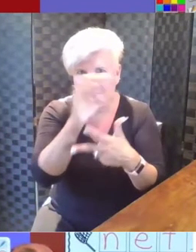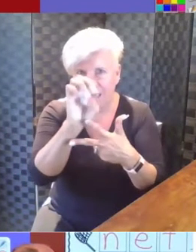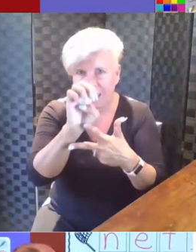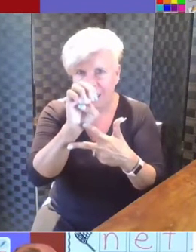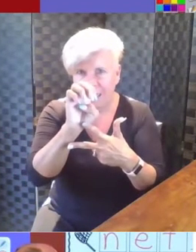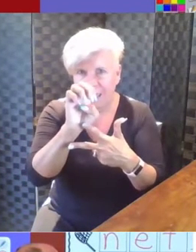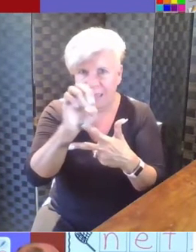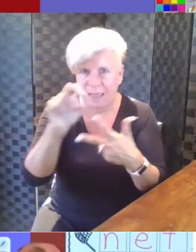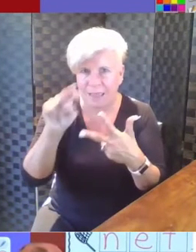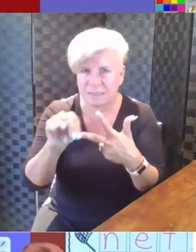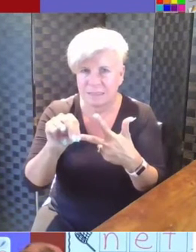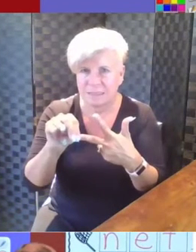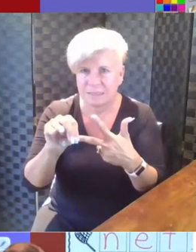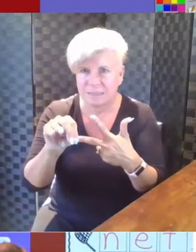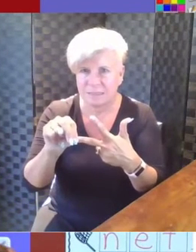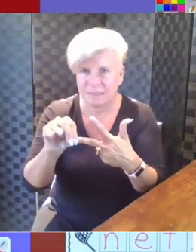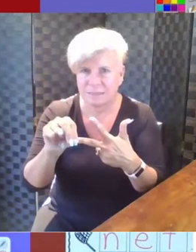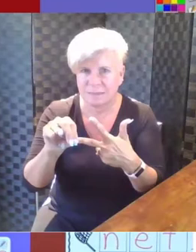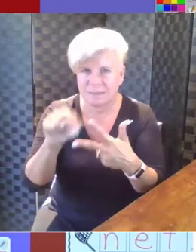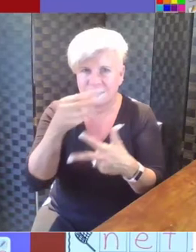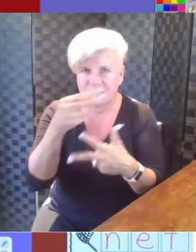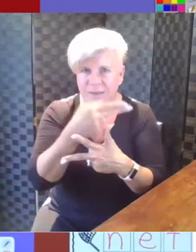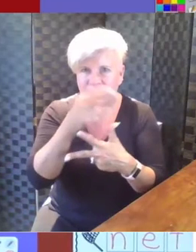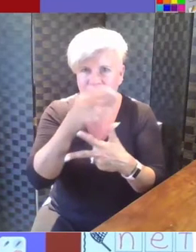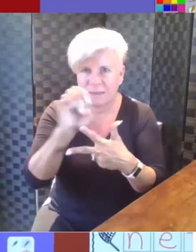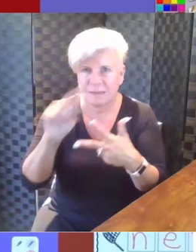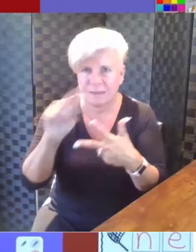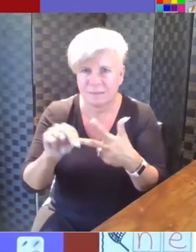e, n.